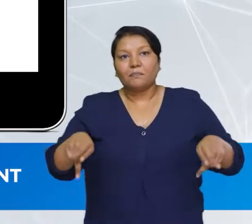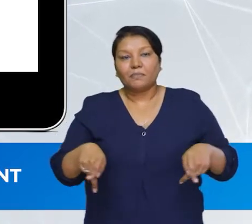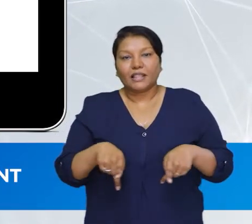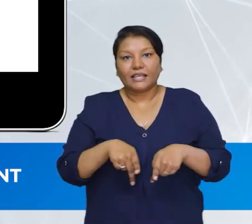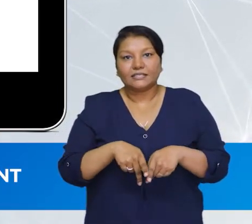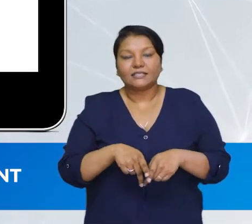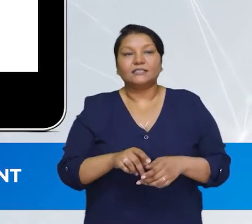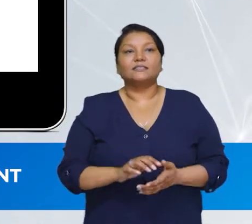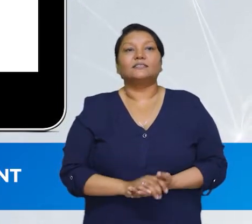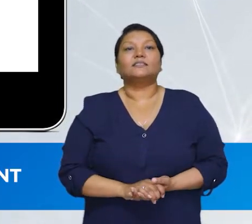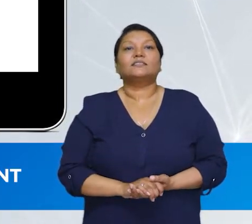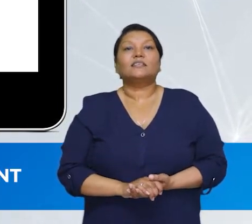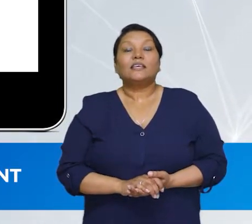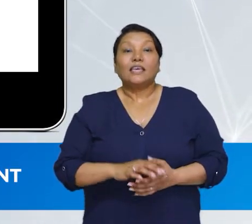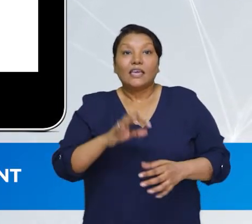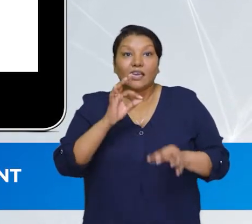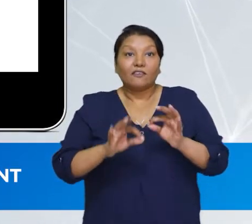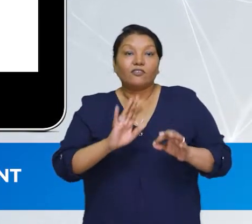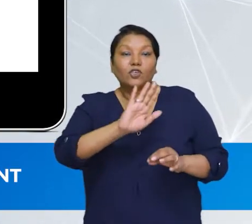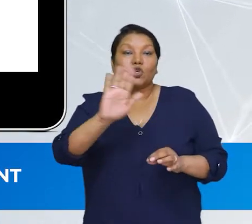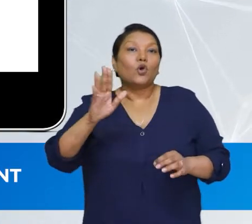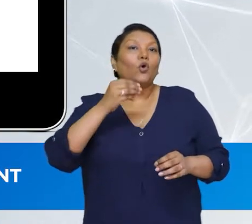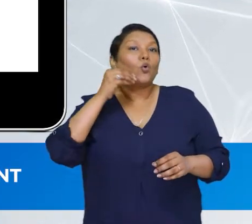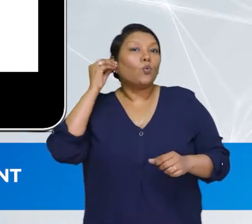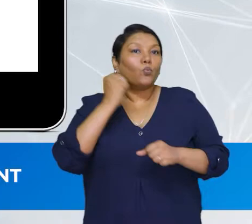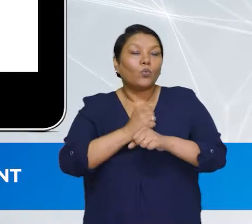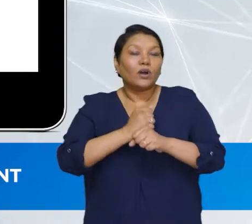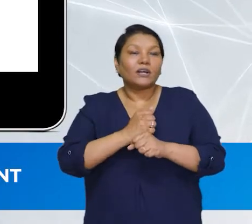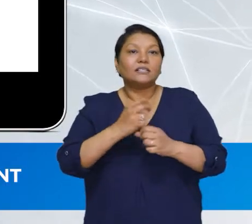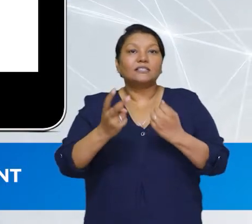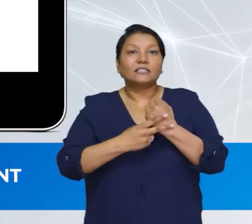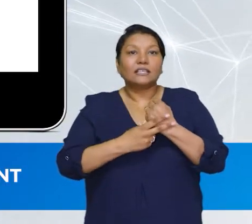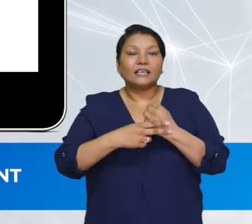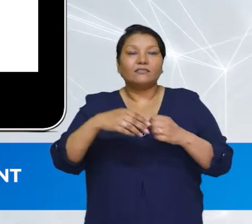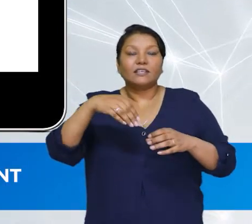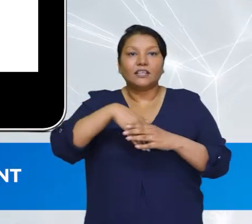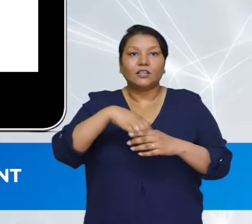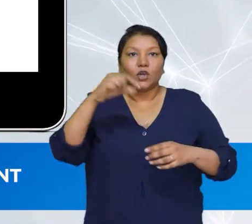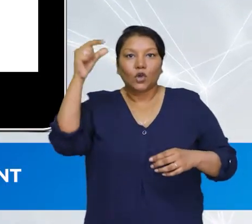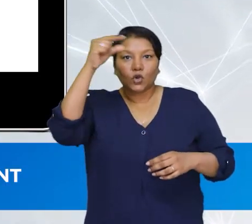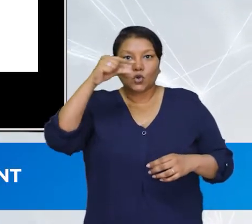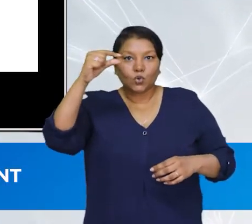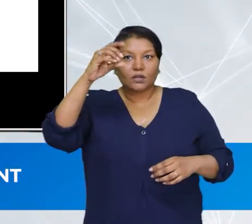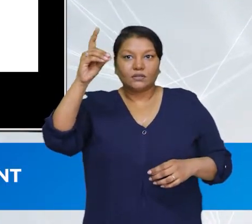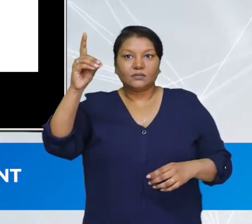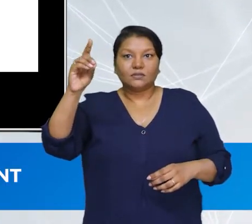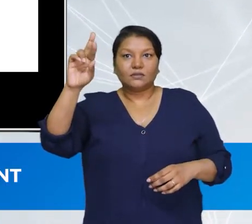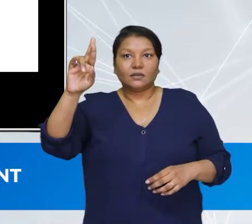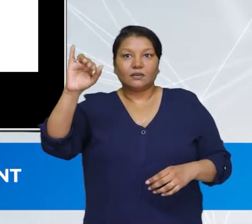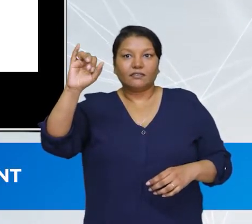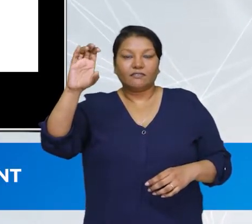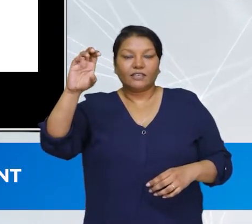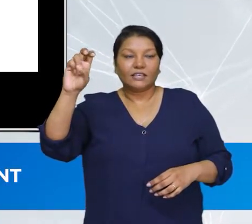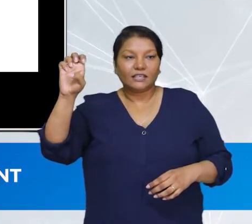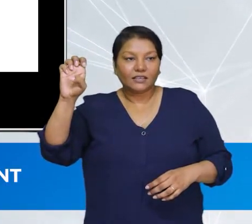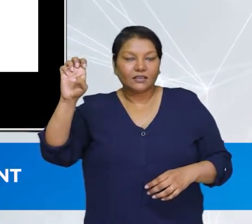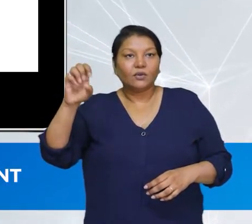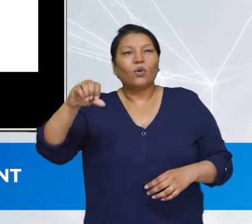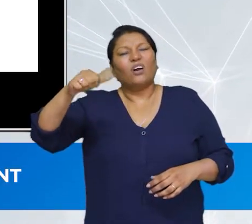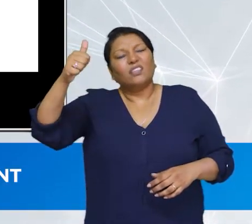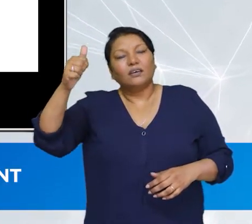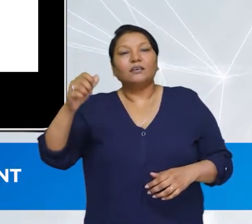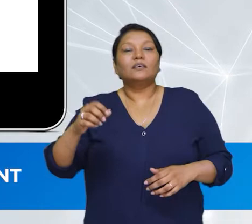websites, or files from your computer. If you are uploading a file from your Google Drive on your